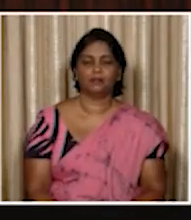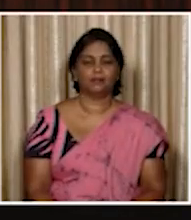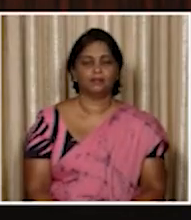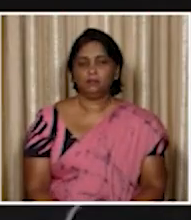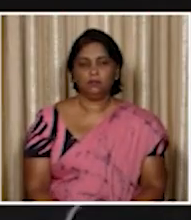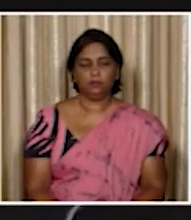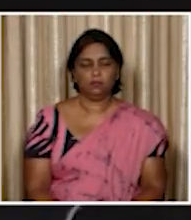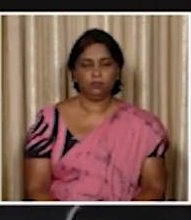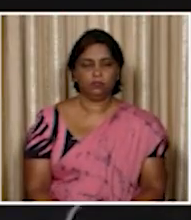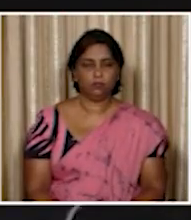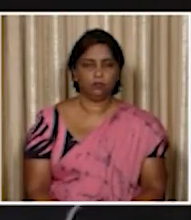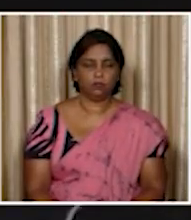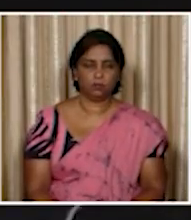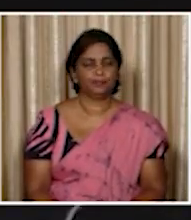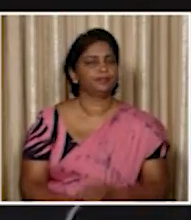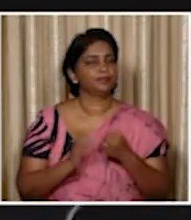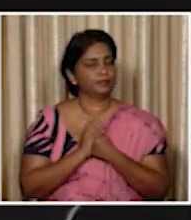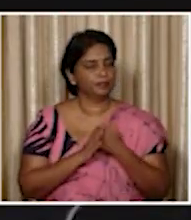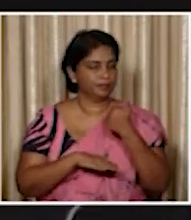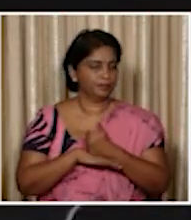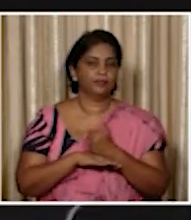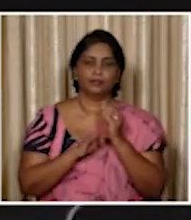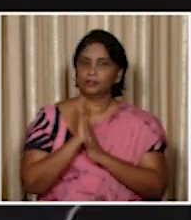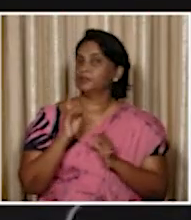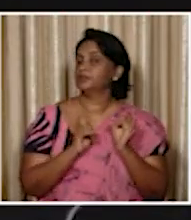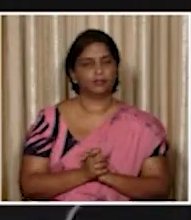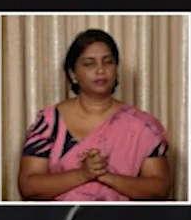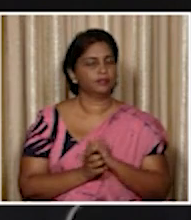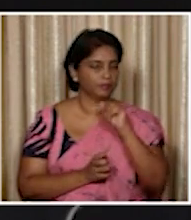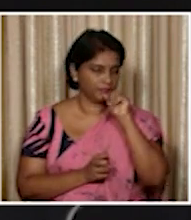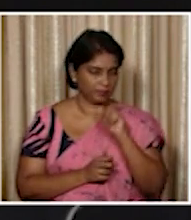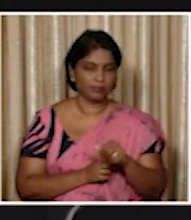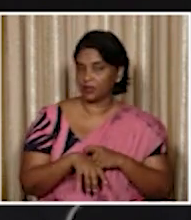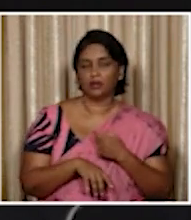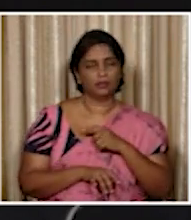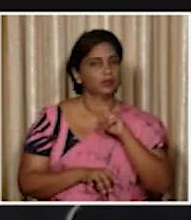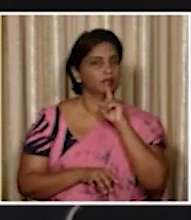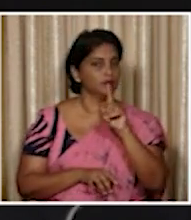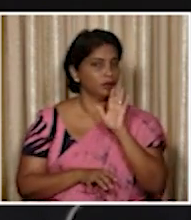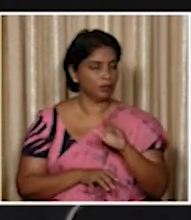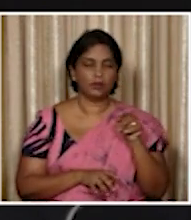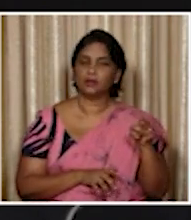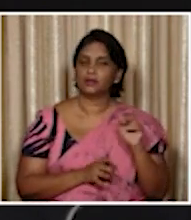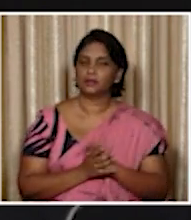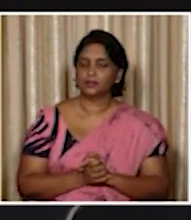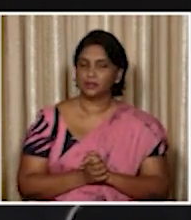Bismillah ar-Rahman ar-Rahim. Mr. Presiding Member, it is most unfortunate that this